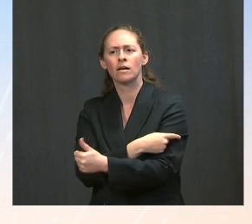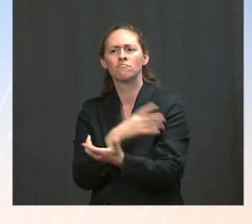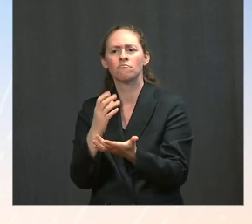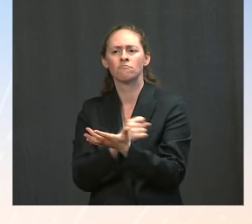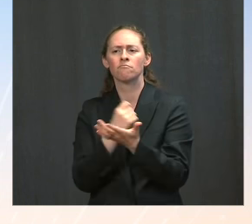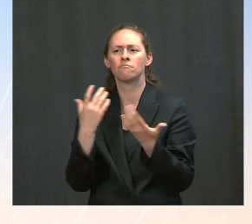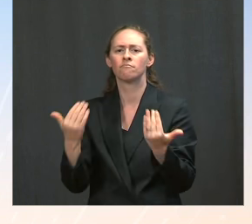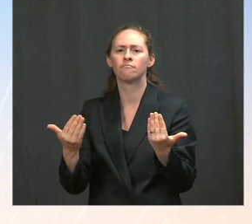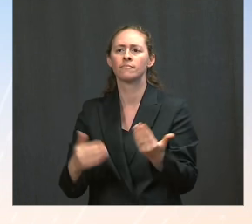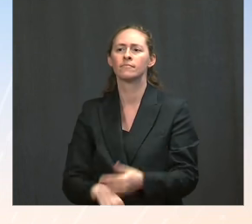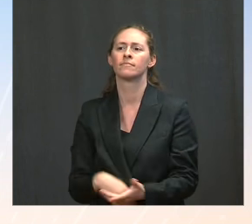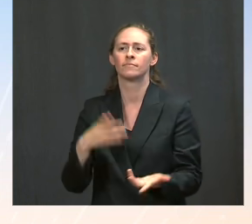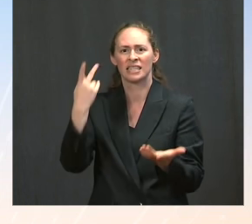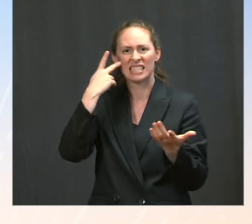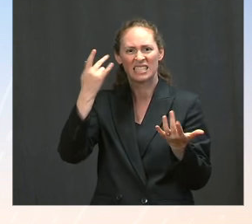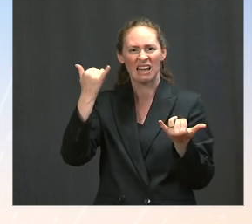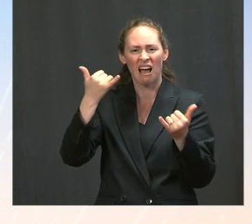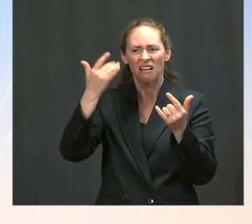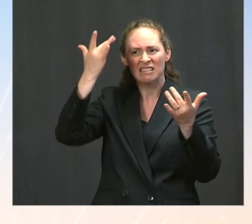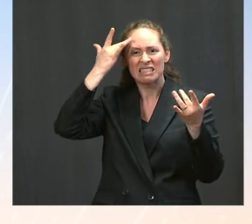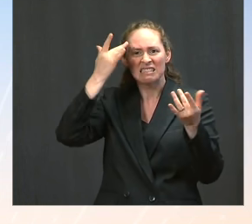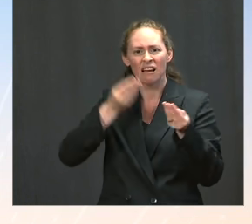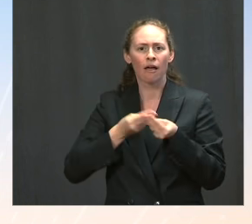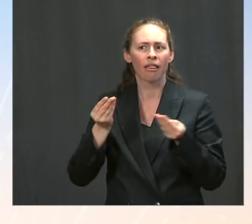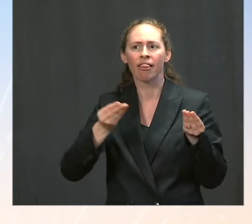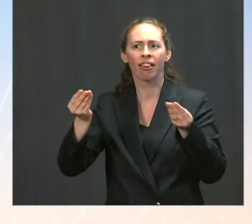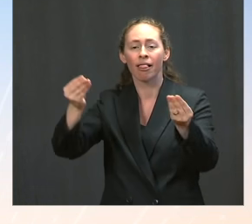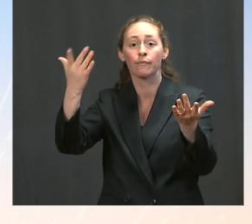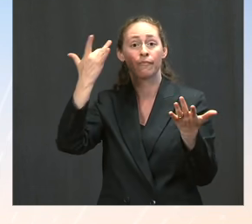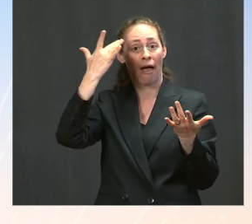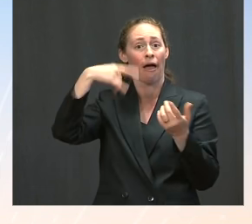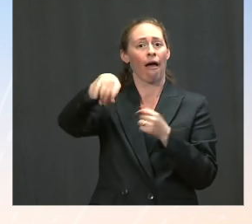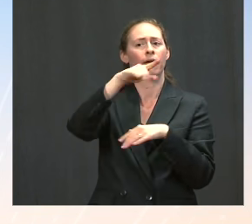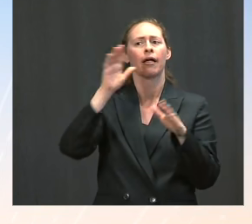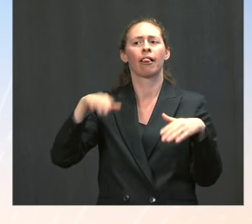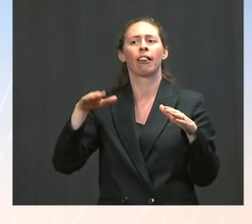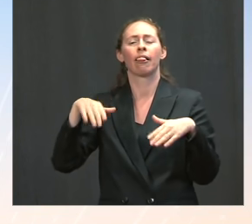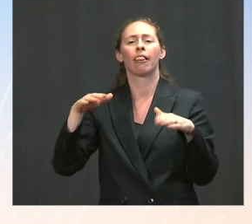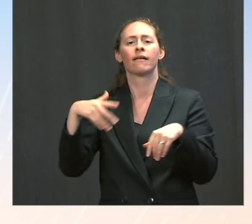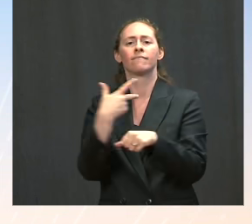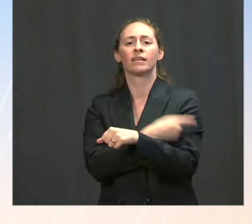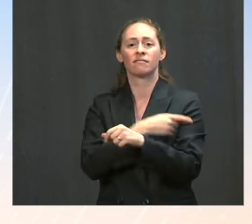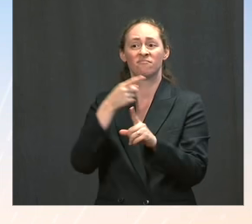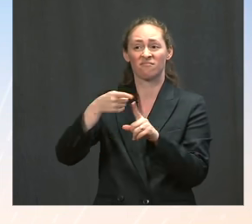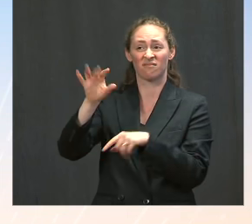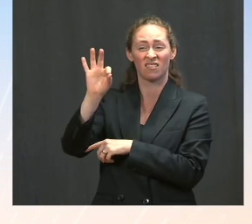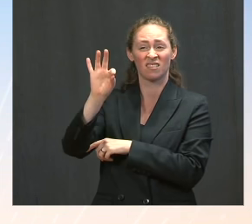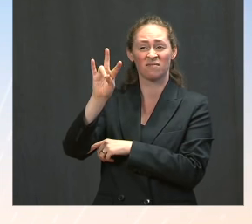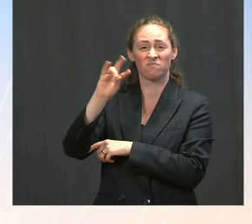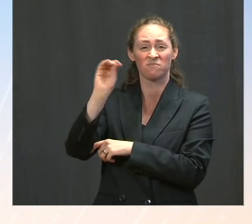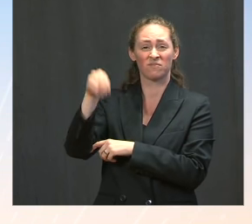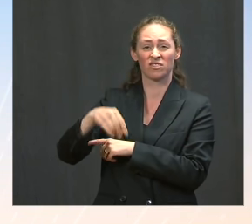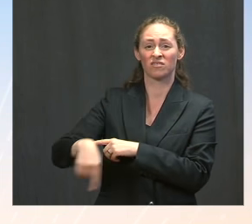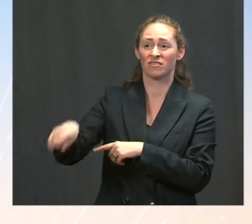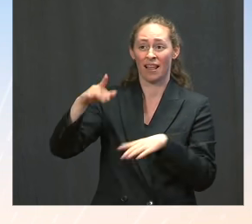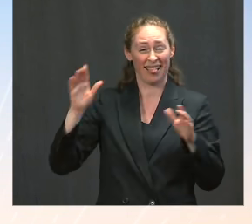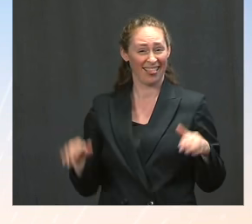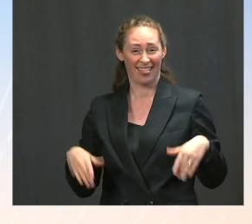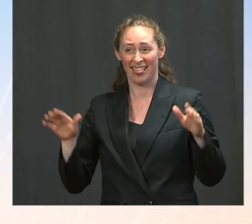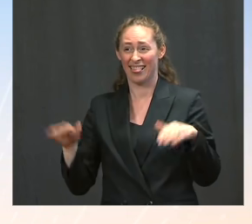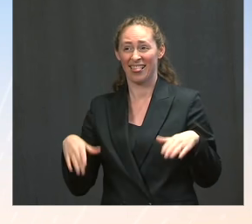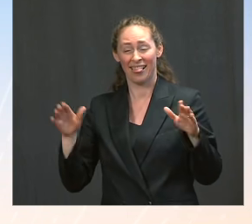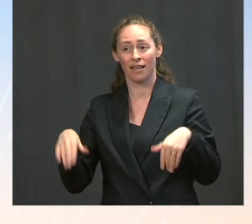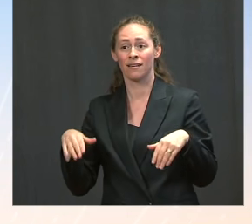unvaccinated. 97% of people in hospitals with COVID are unvaccinated. So if you're asking